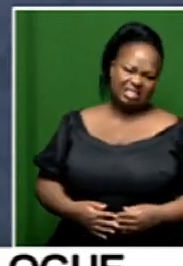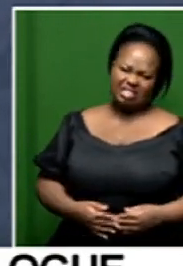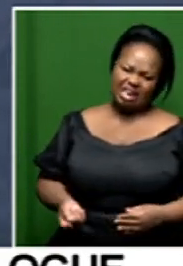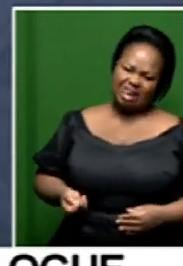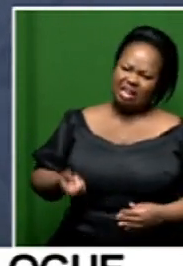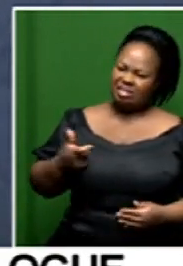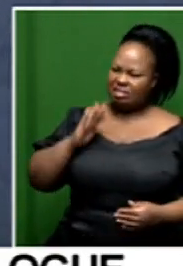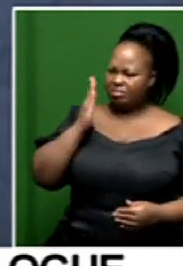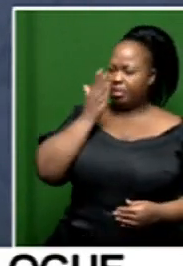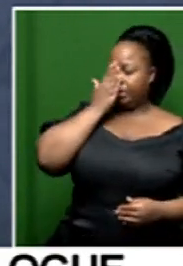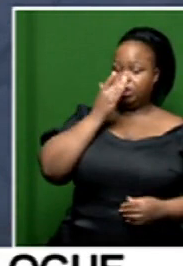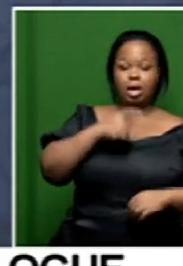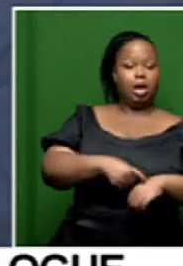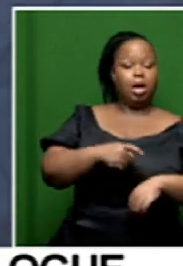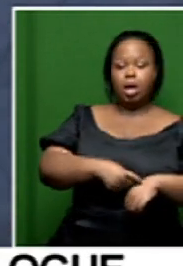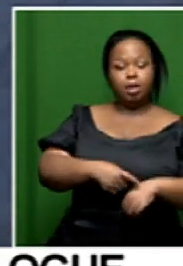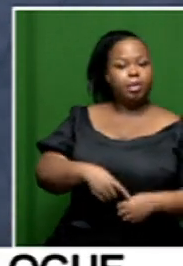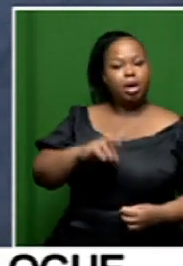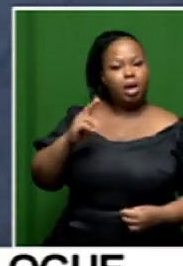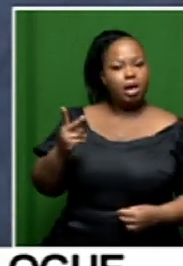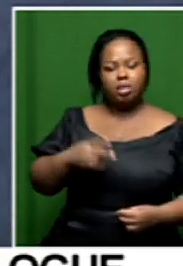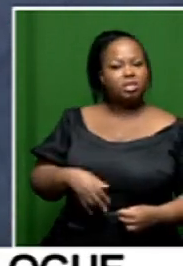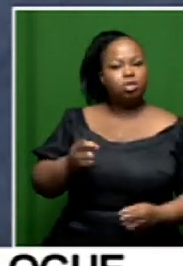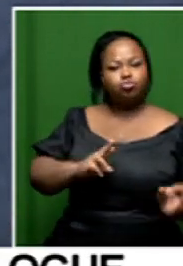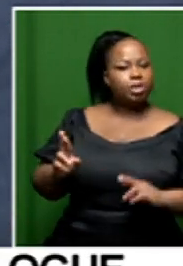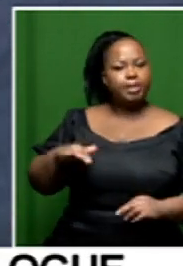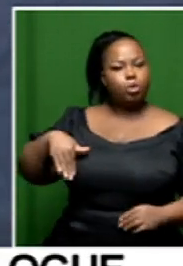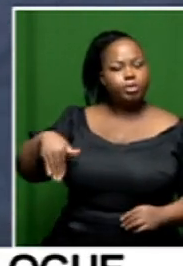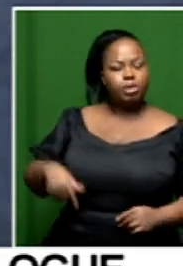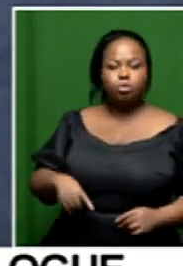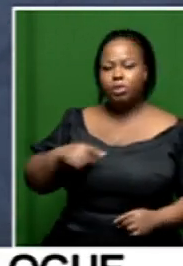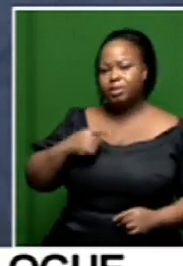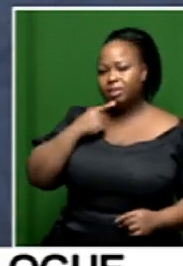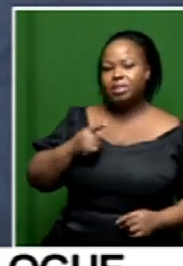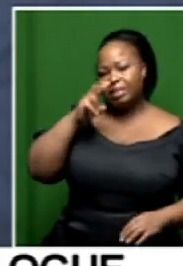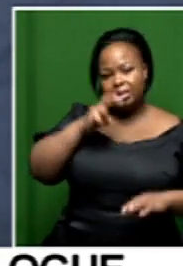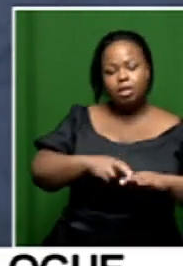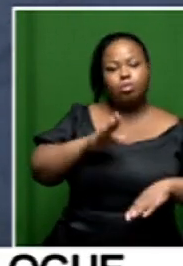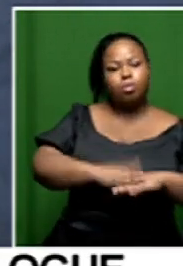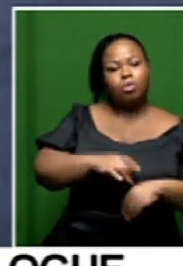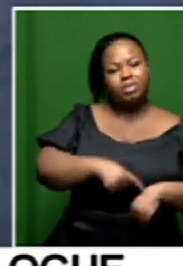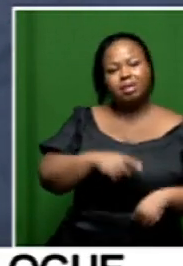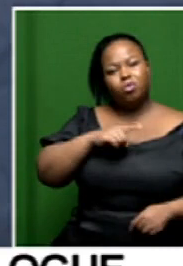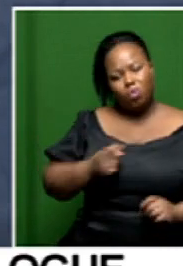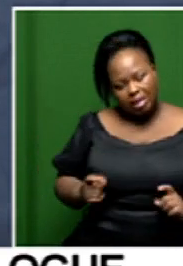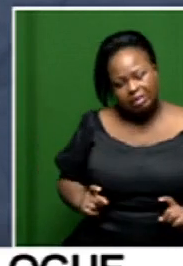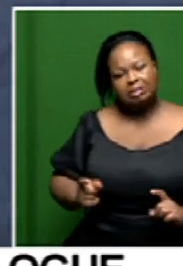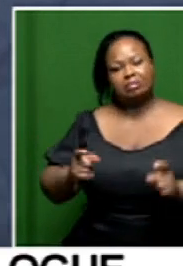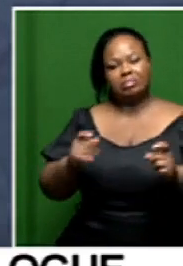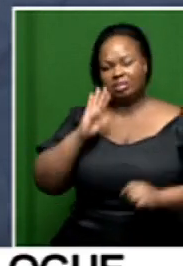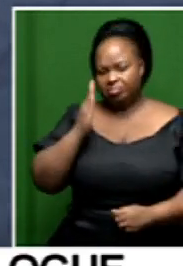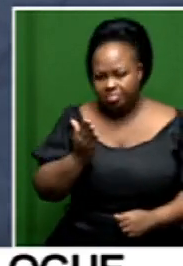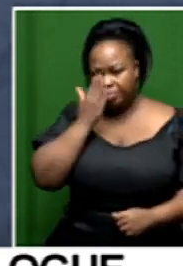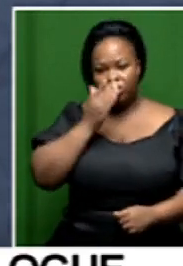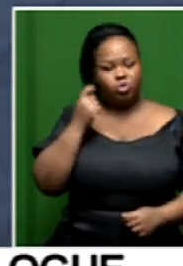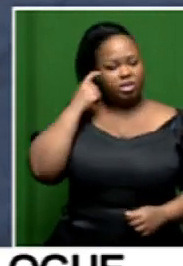little of a time, it's cramped. Some broadcasters are still not ready. They're saying they need more time. Why are we rushing this? Is it